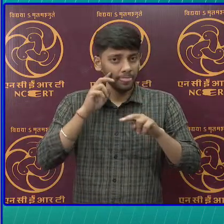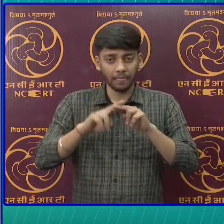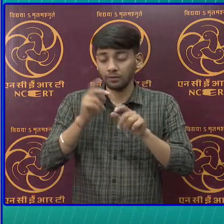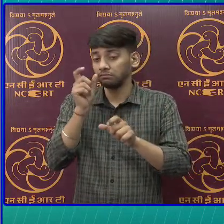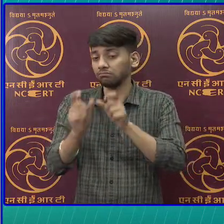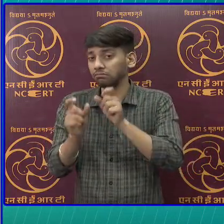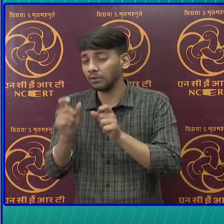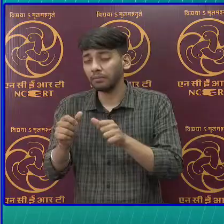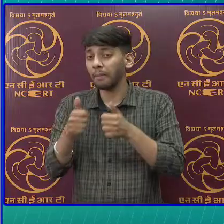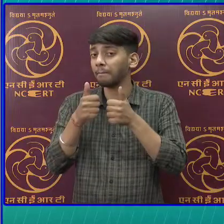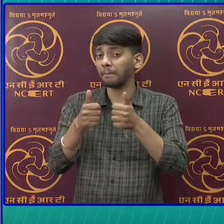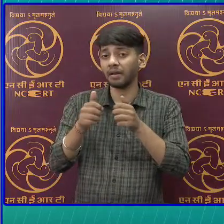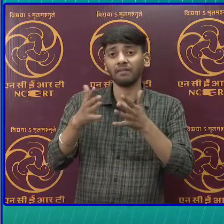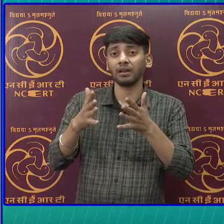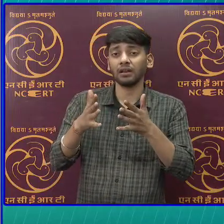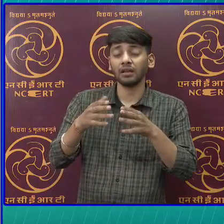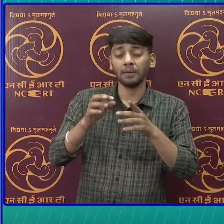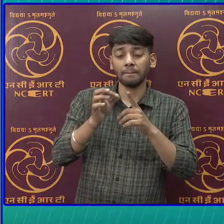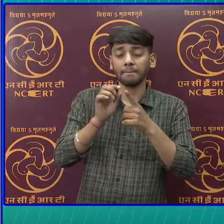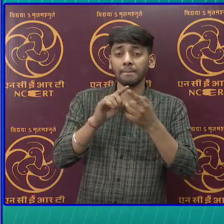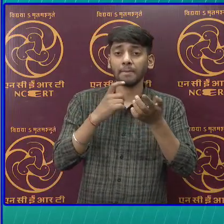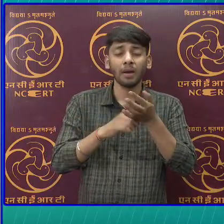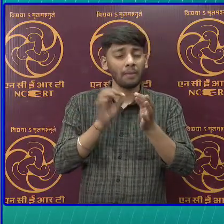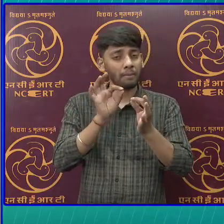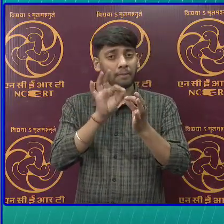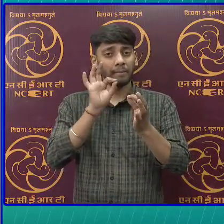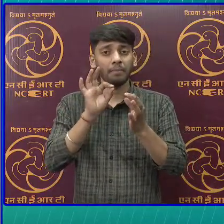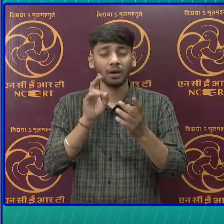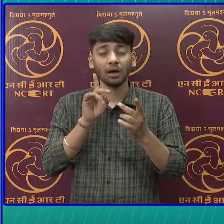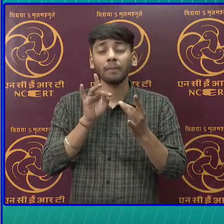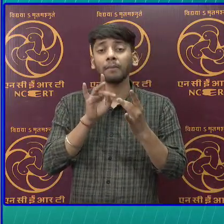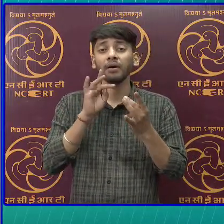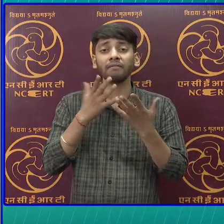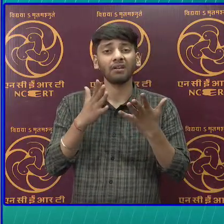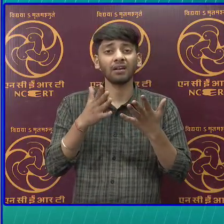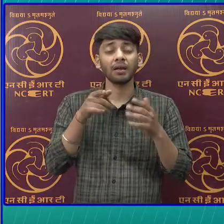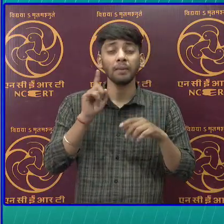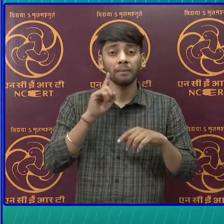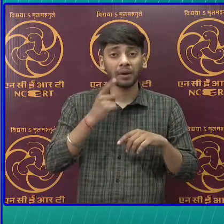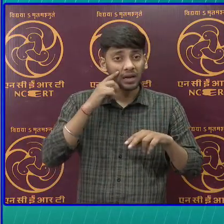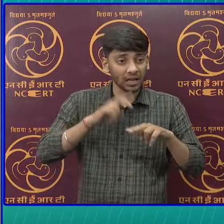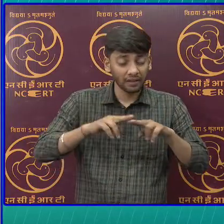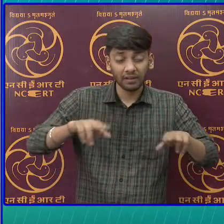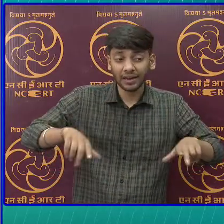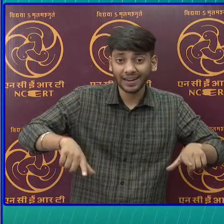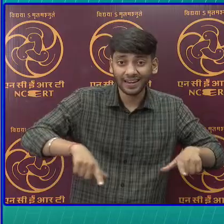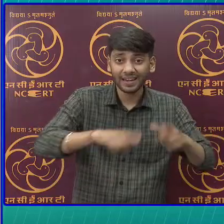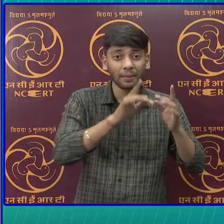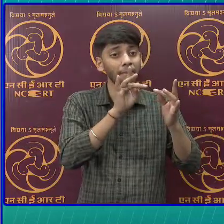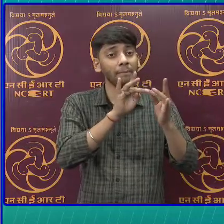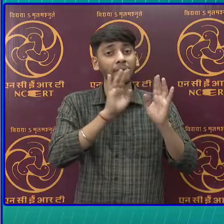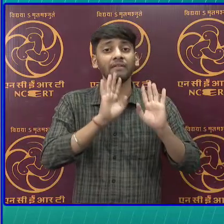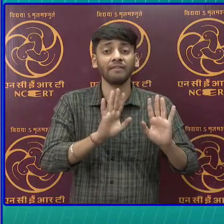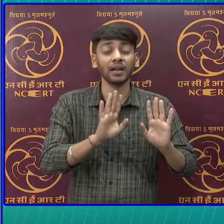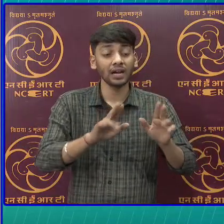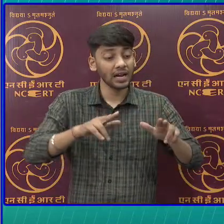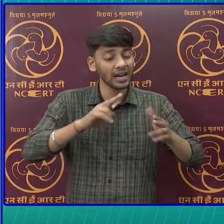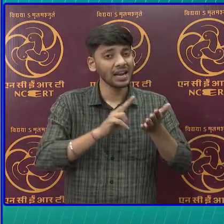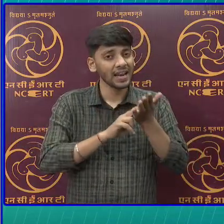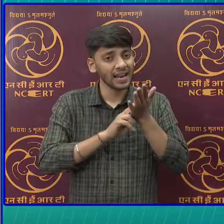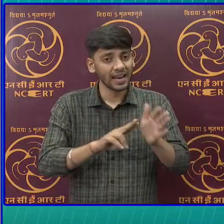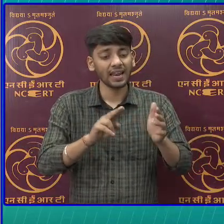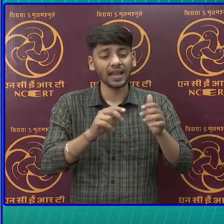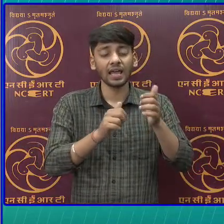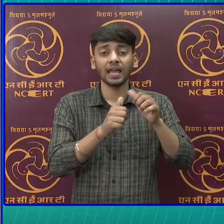imperfect human beings, right? We are not perfect. Exactly. But if you see any tree, that is the perfect creation of nature. That